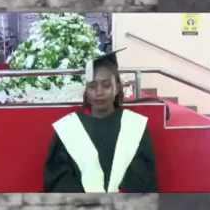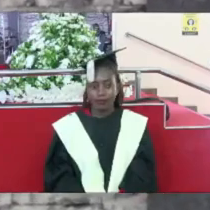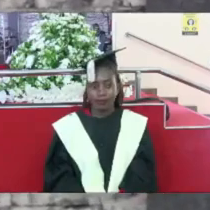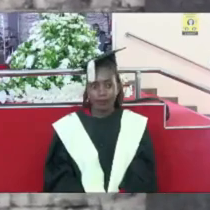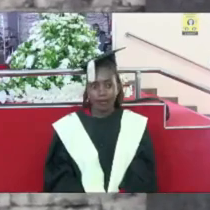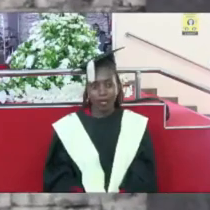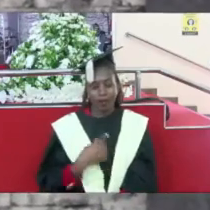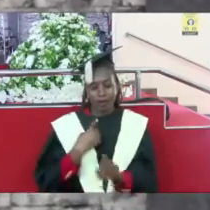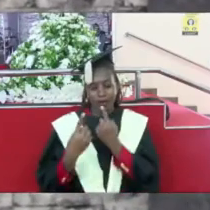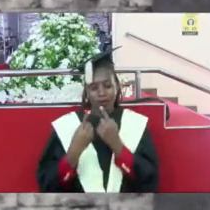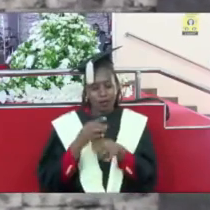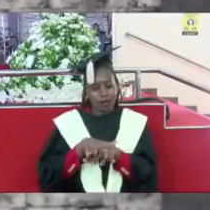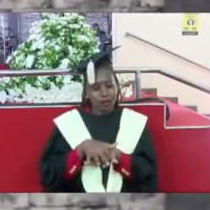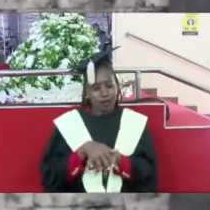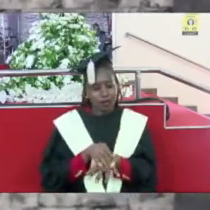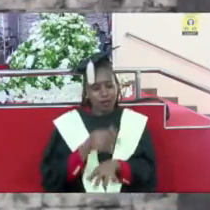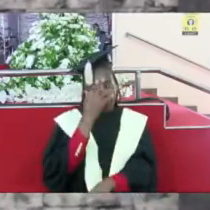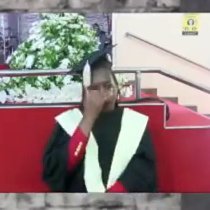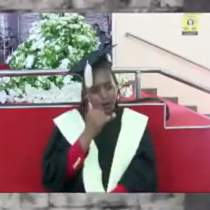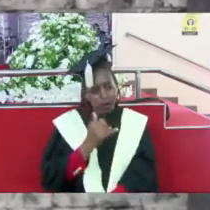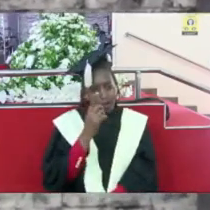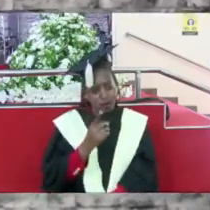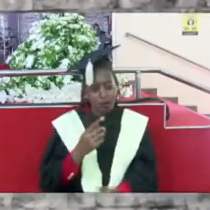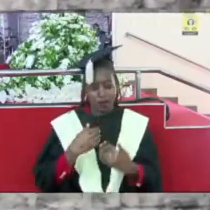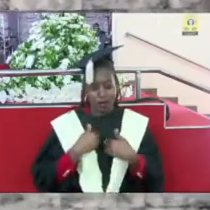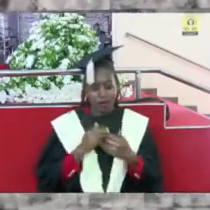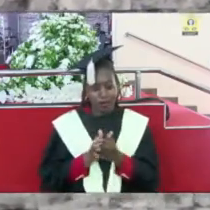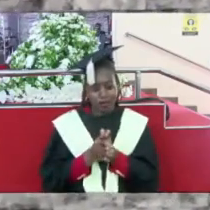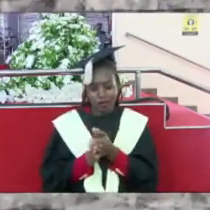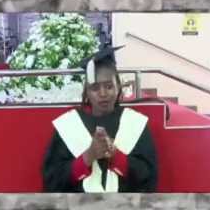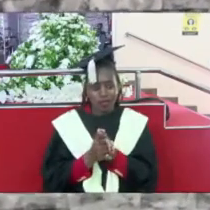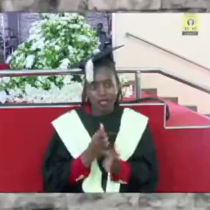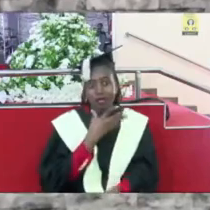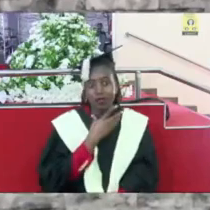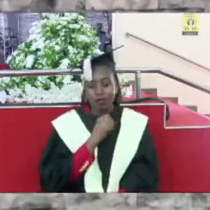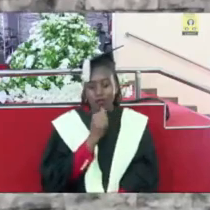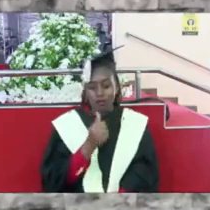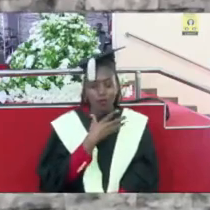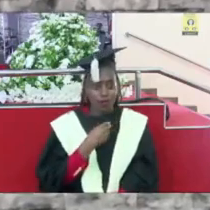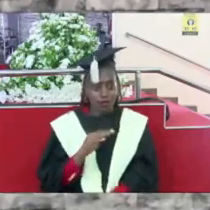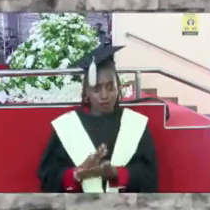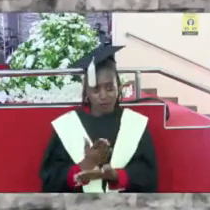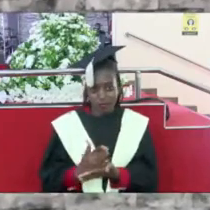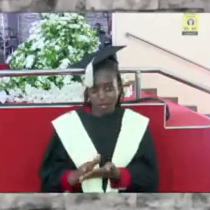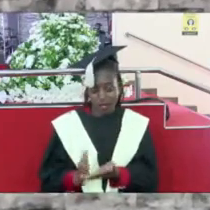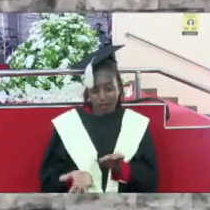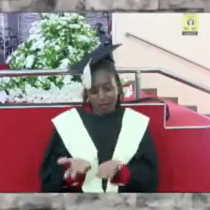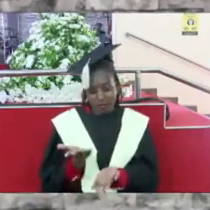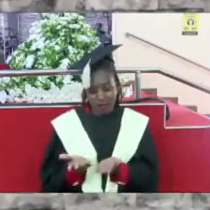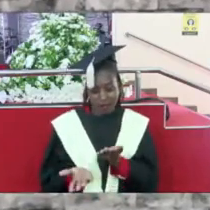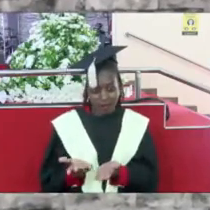Ninazungumza pole pole kwa sababu wewe unaka hadithi kegeu ungependa kuruka. I'm talking. Labda like ulihepa wazazi. You want to skip.